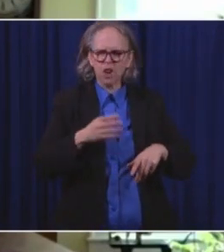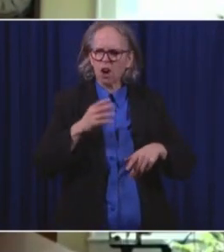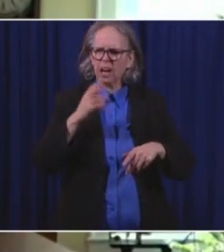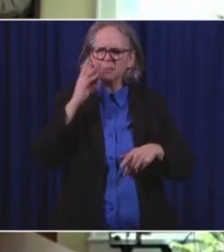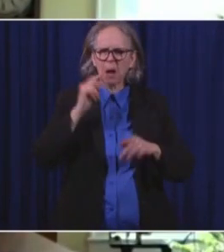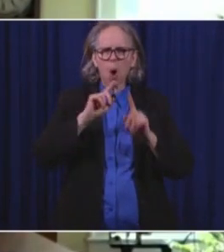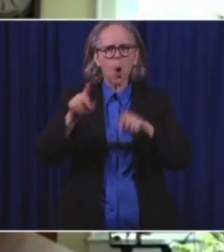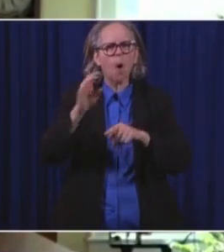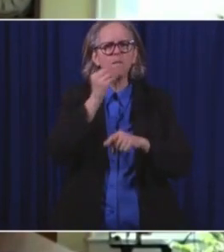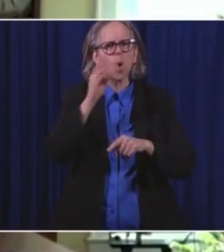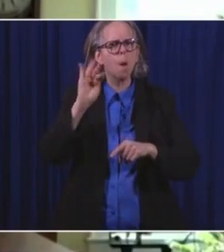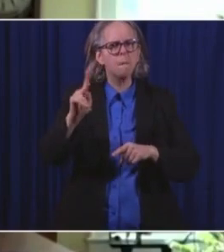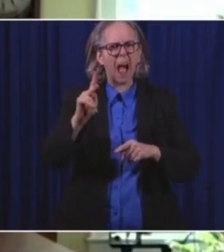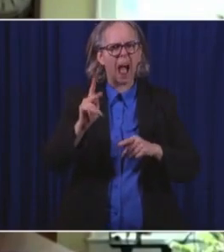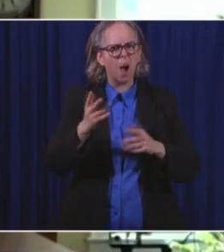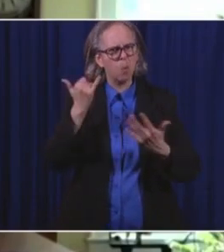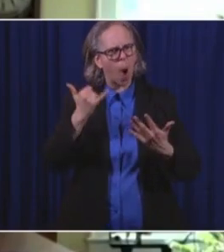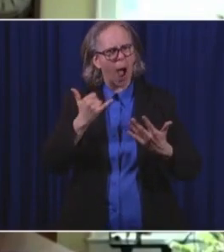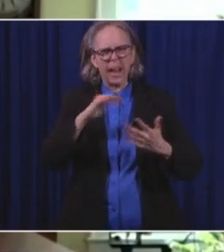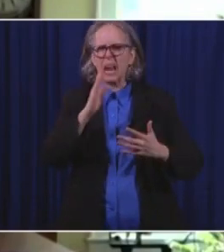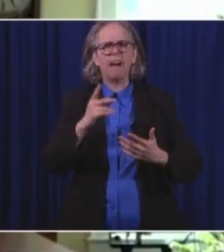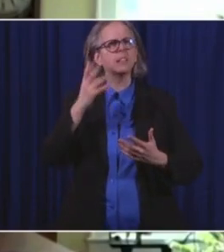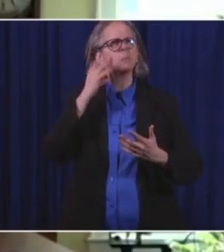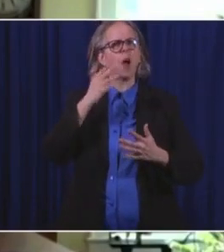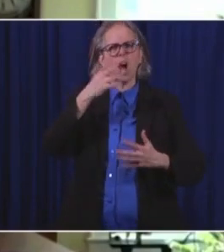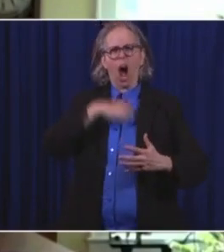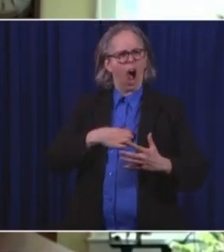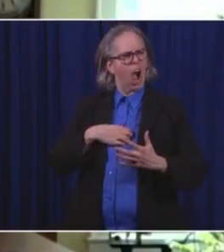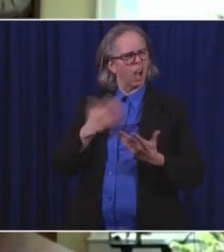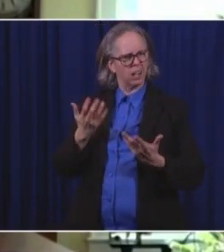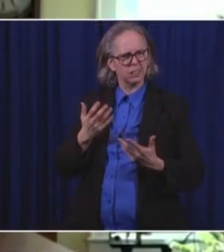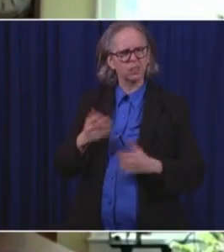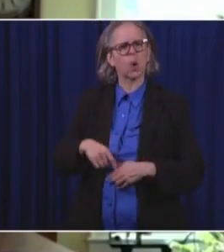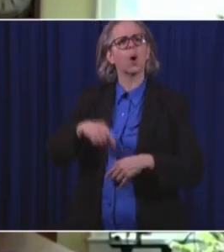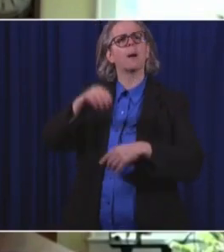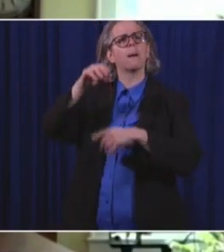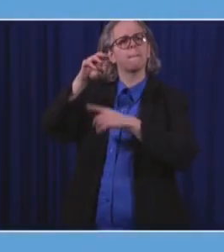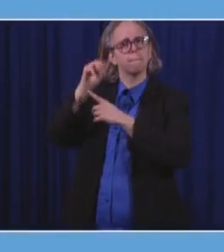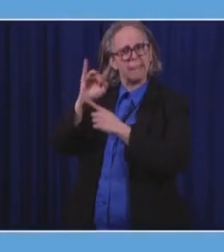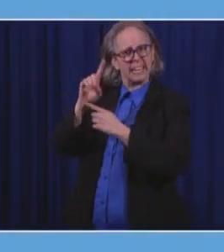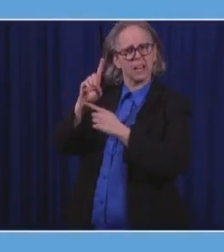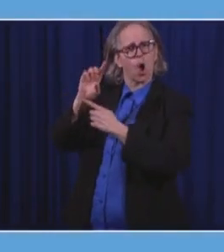the Ohio National Guard members are assisting in this effort.